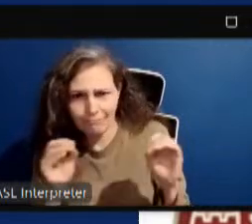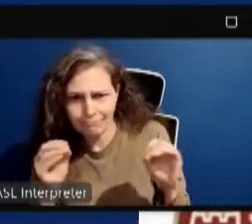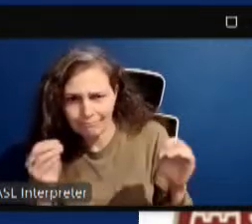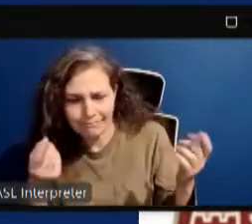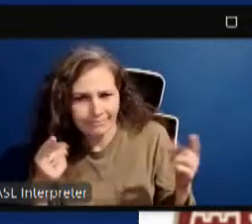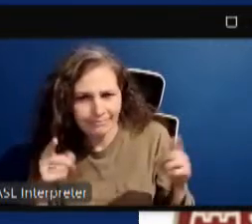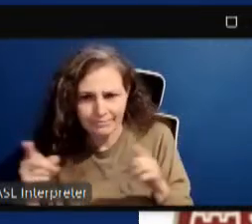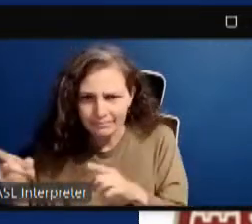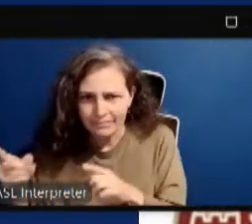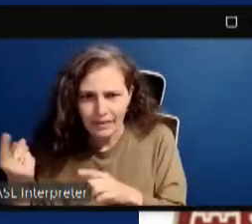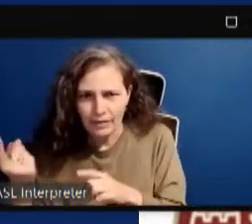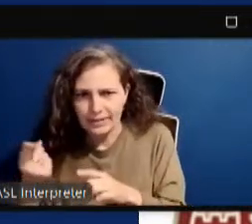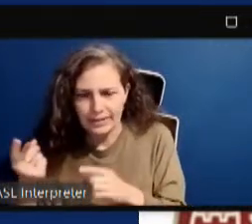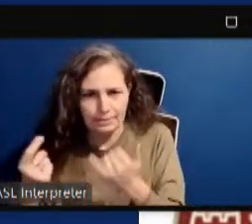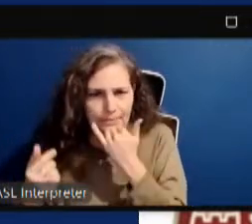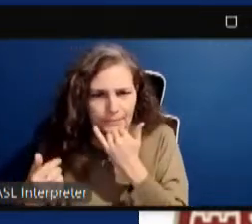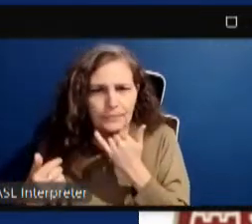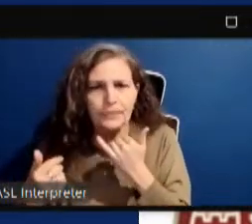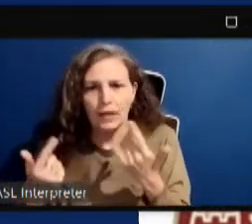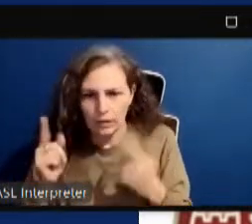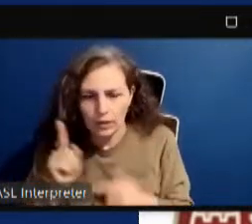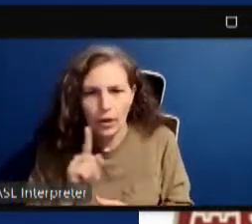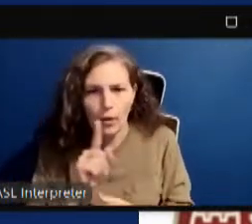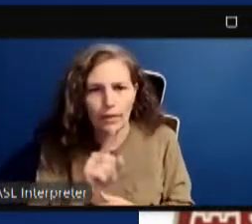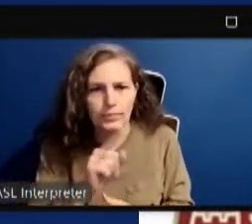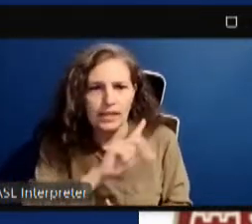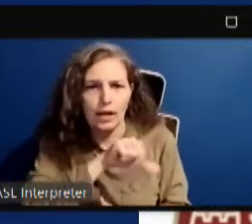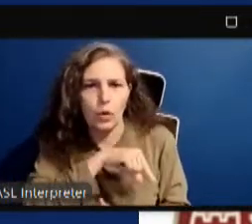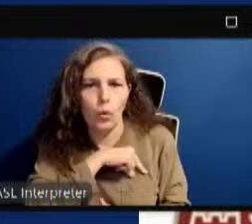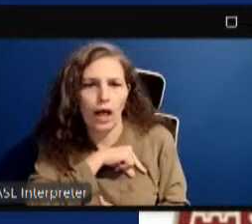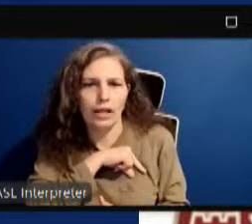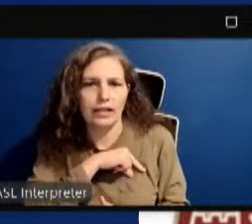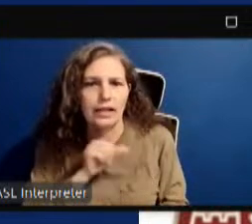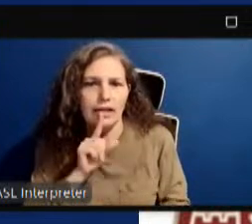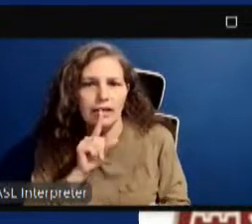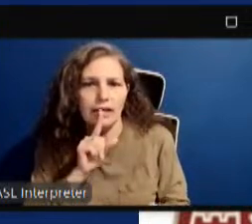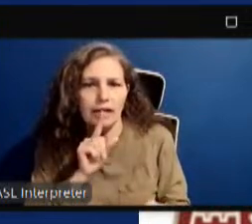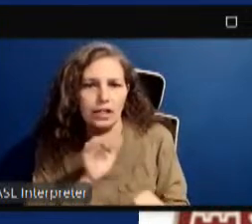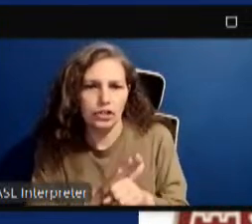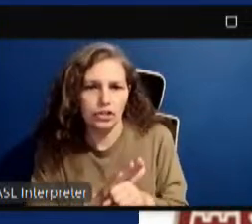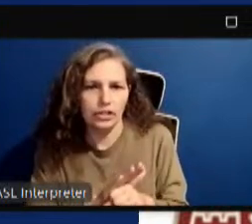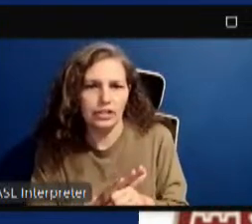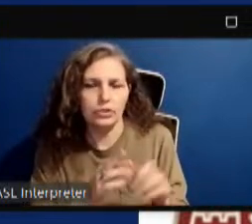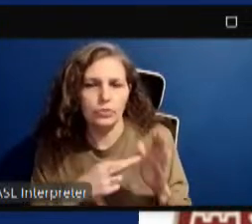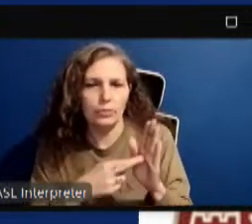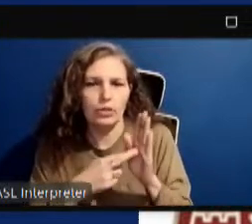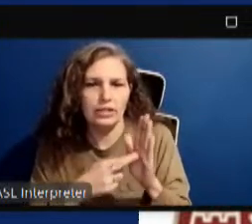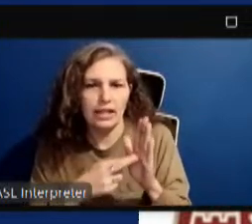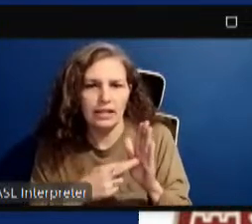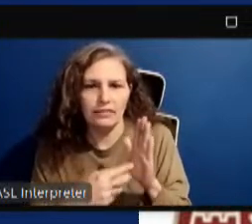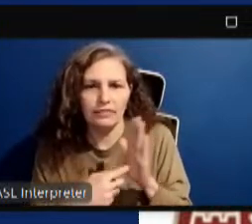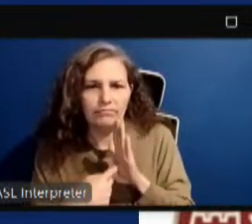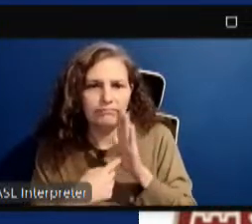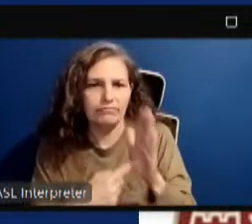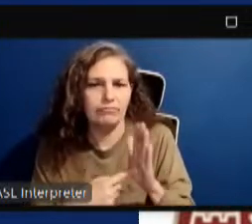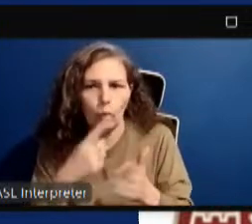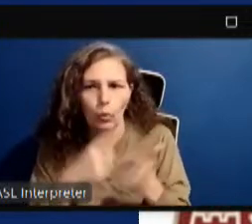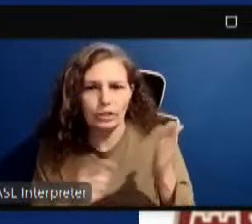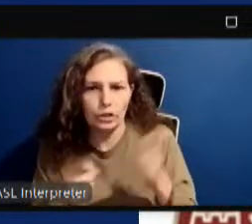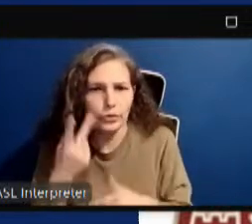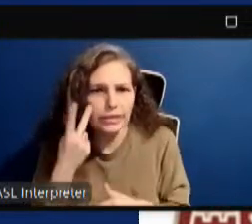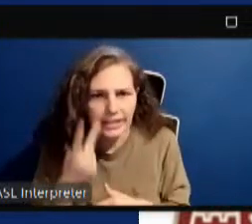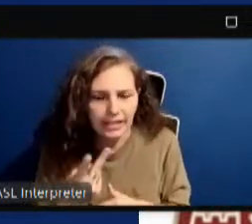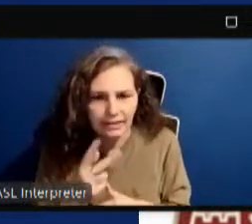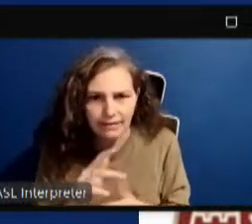welcome to go up to that quality assurance representative and let them know exactly what it is that you're seeing. If you